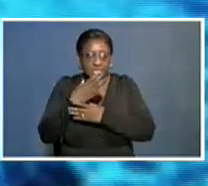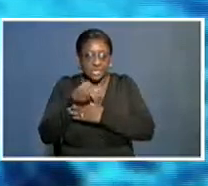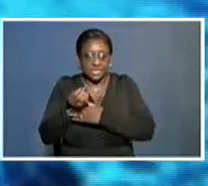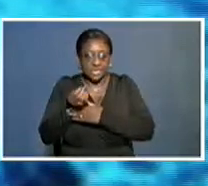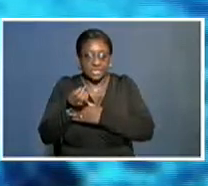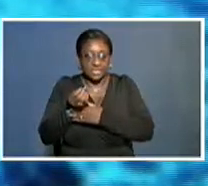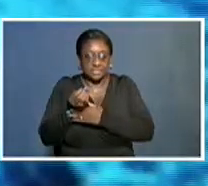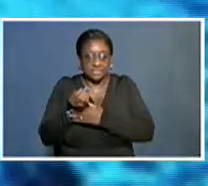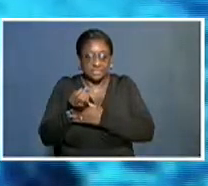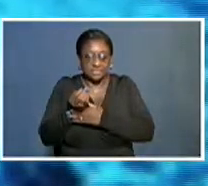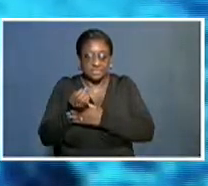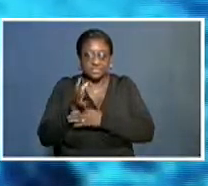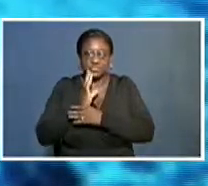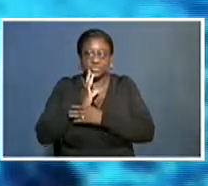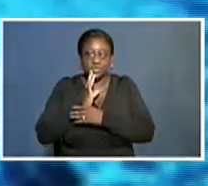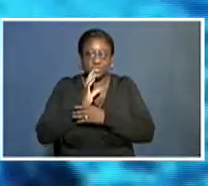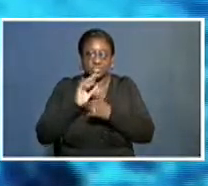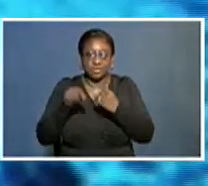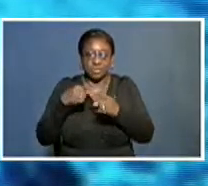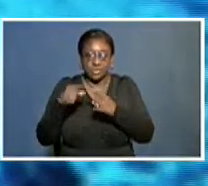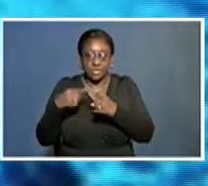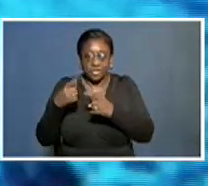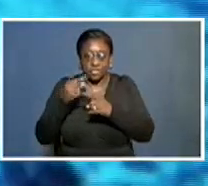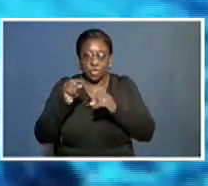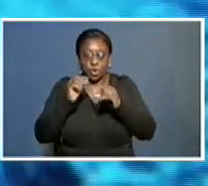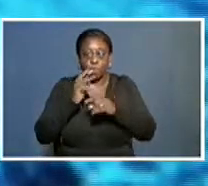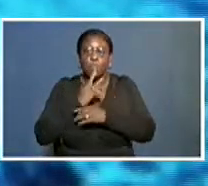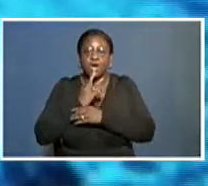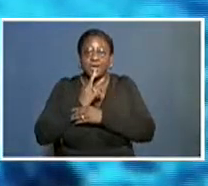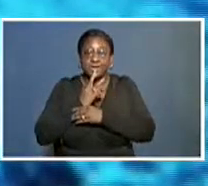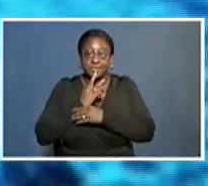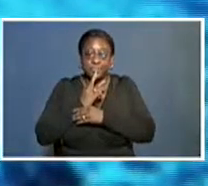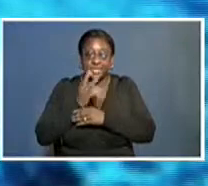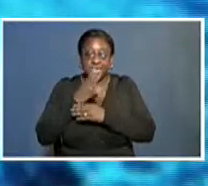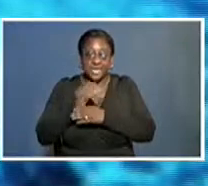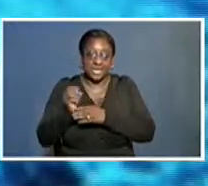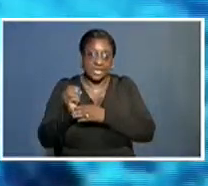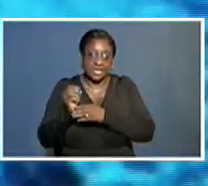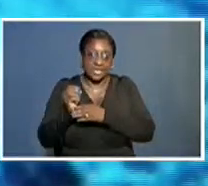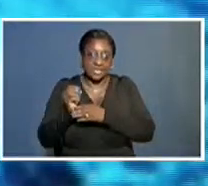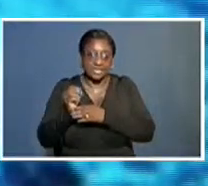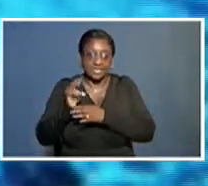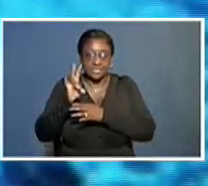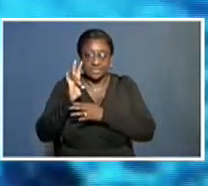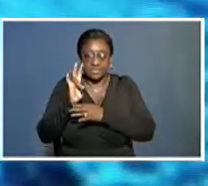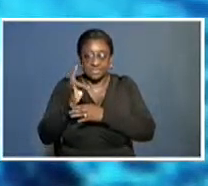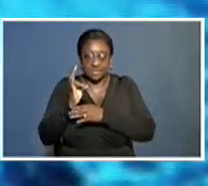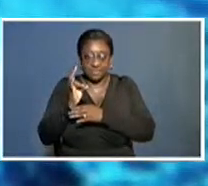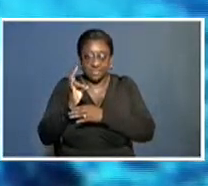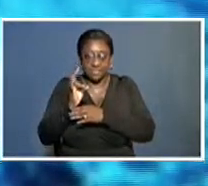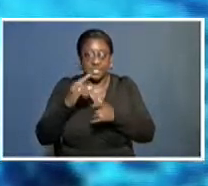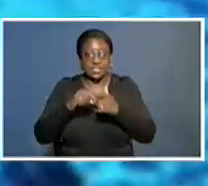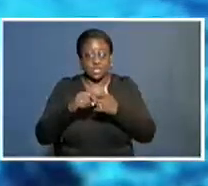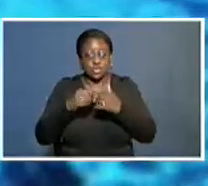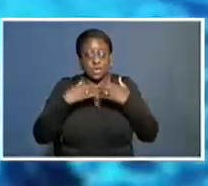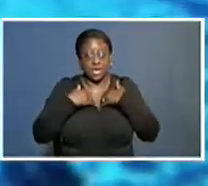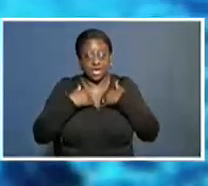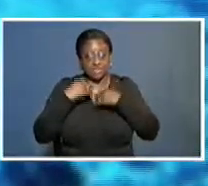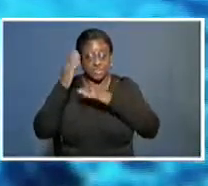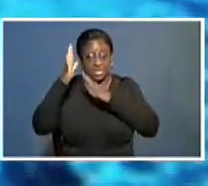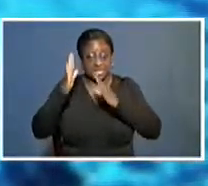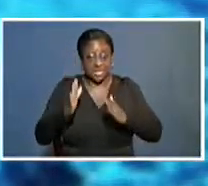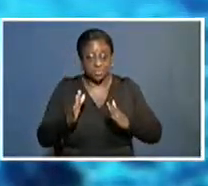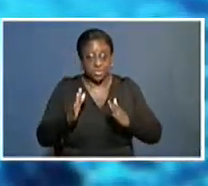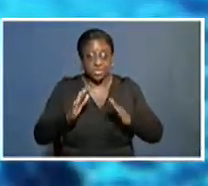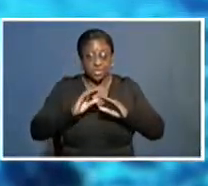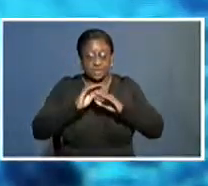in the semifinals, touching the wall in 25.12 for 6th in his heat and 17th overall. A pair of Bahamians contesting the